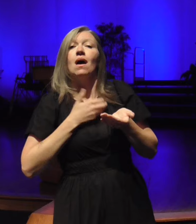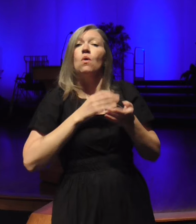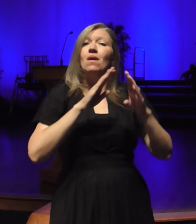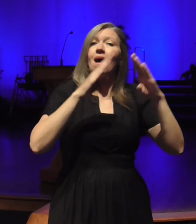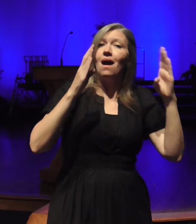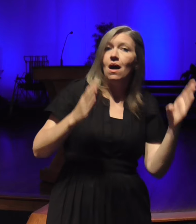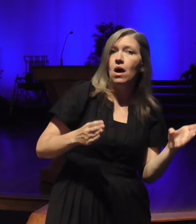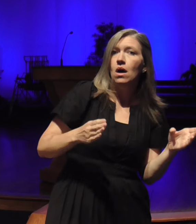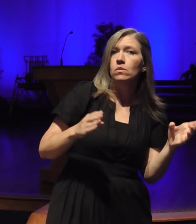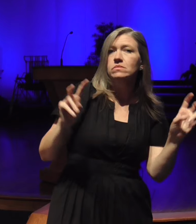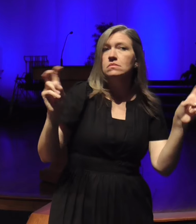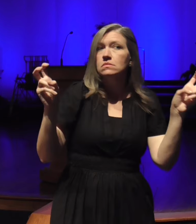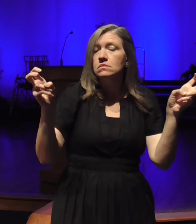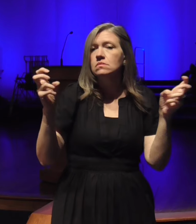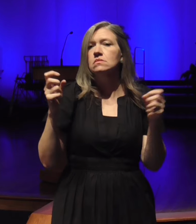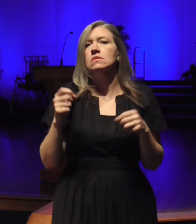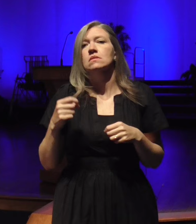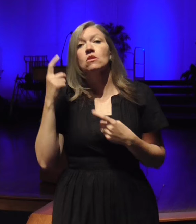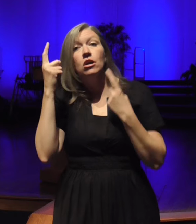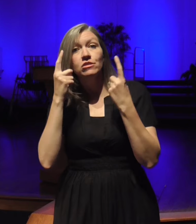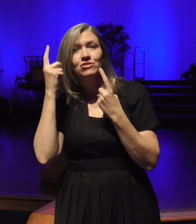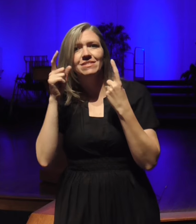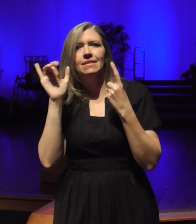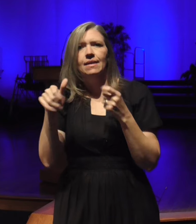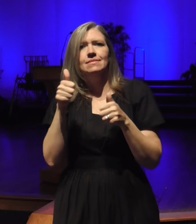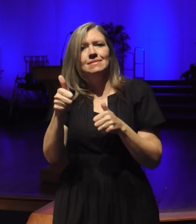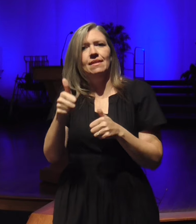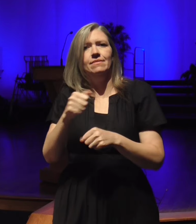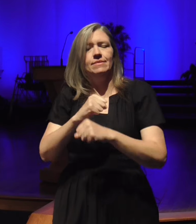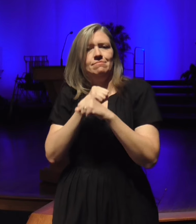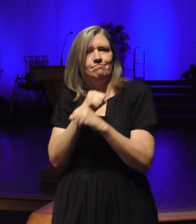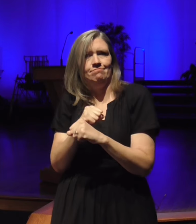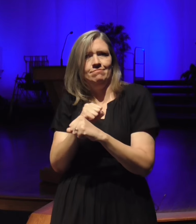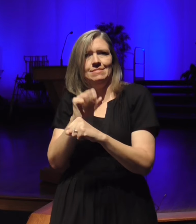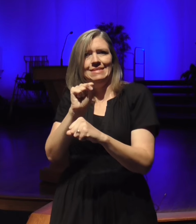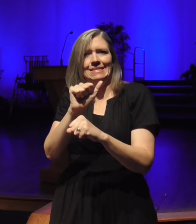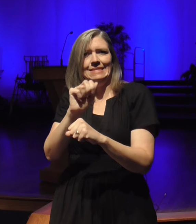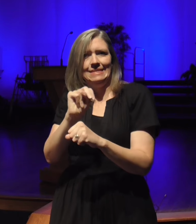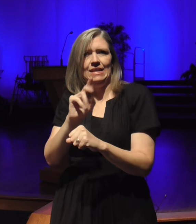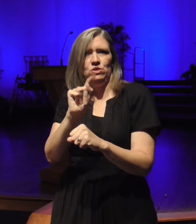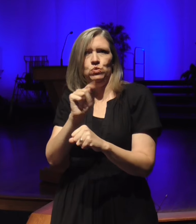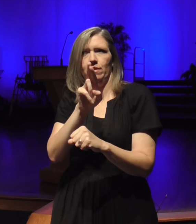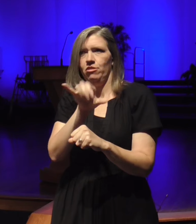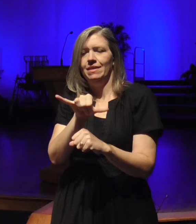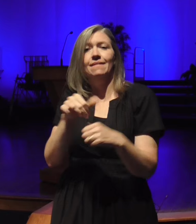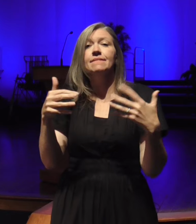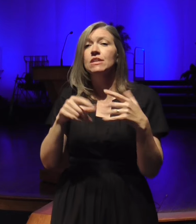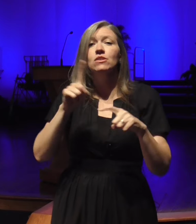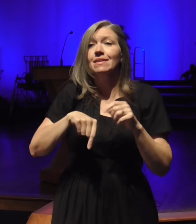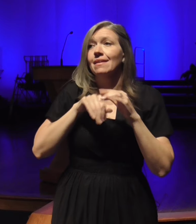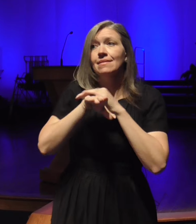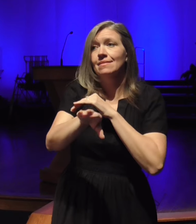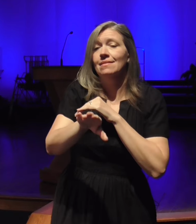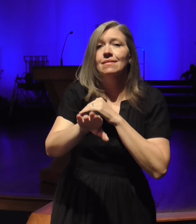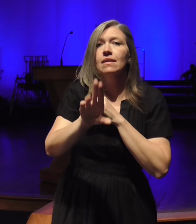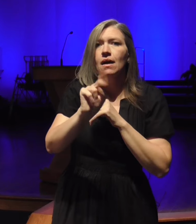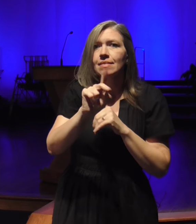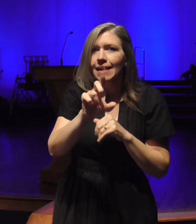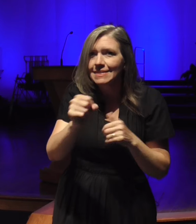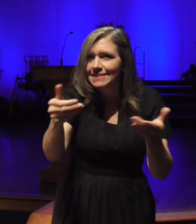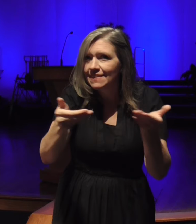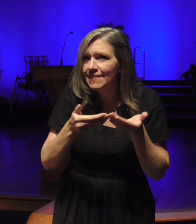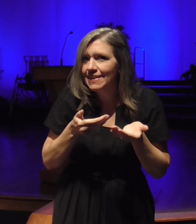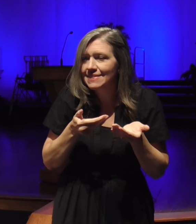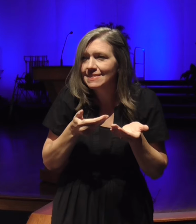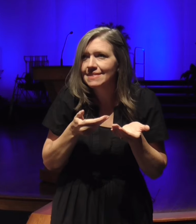order to enter, you have to invite them in. Our house or our consciousness is a sanctuary, and